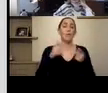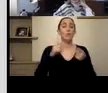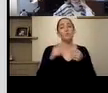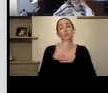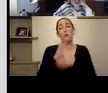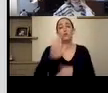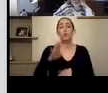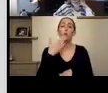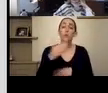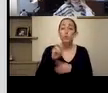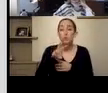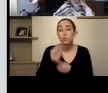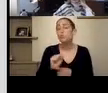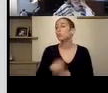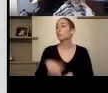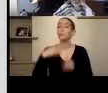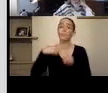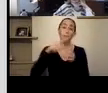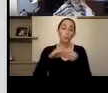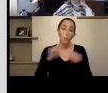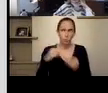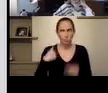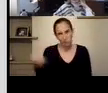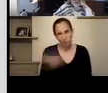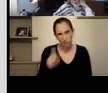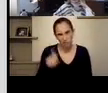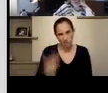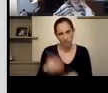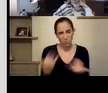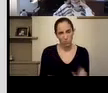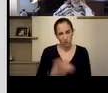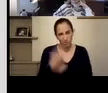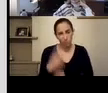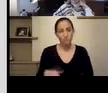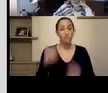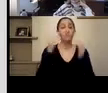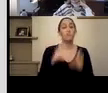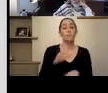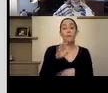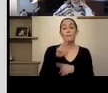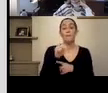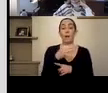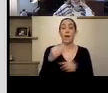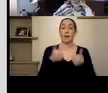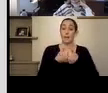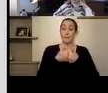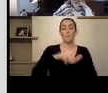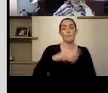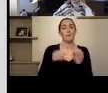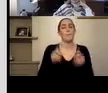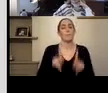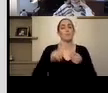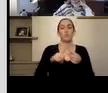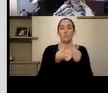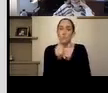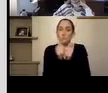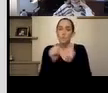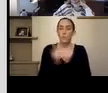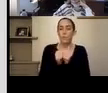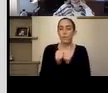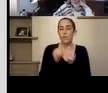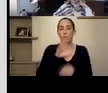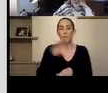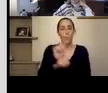right? The Fun and Games folder gives you a chance to compete with your coworkers and even learn a few things as